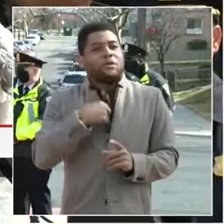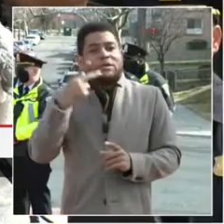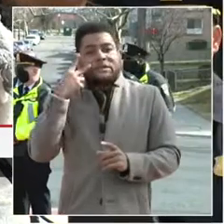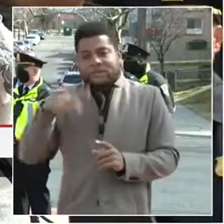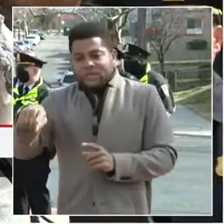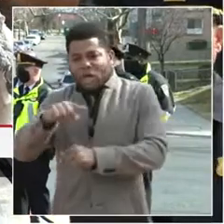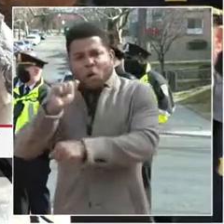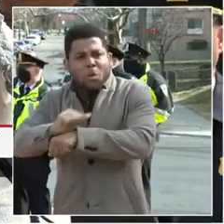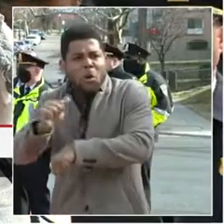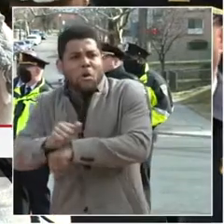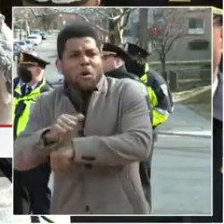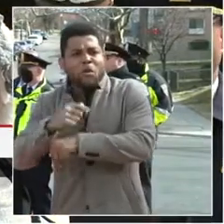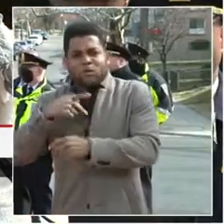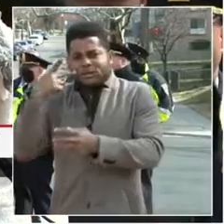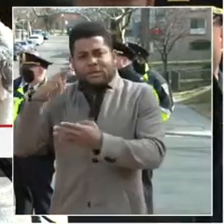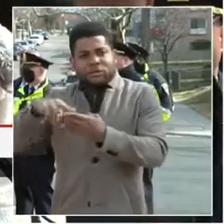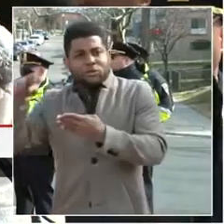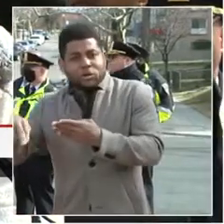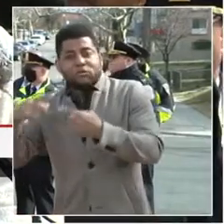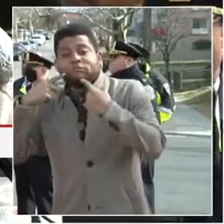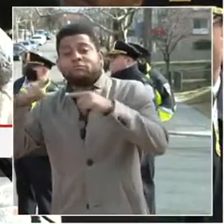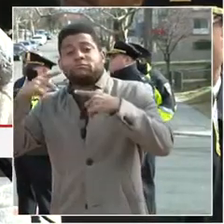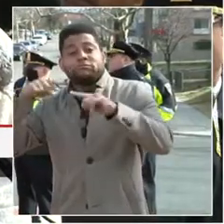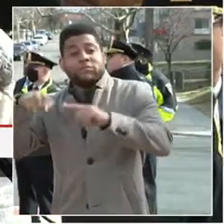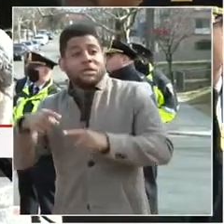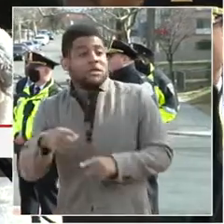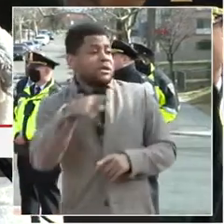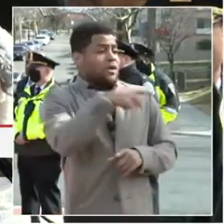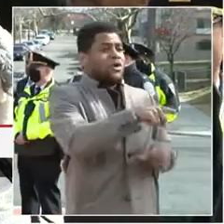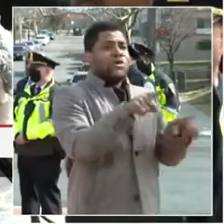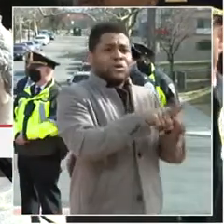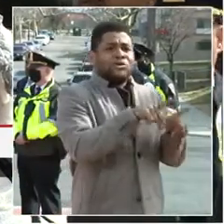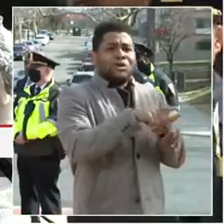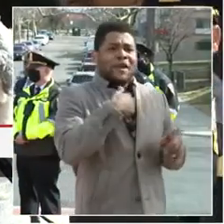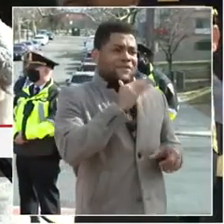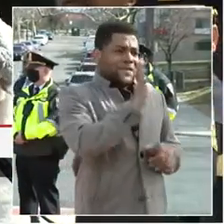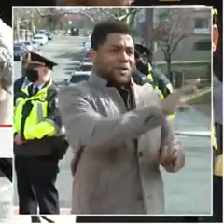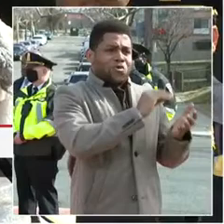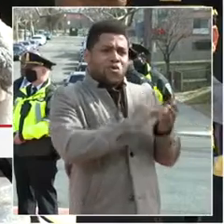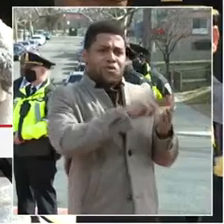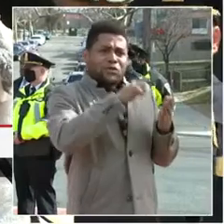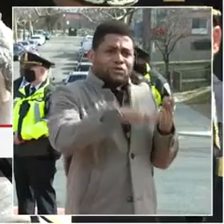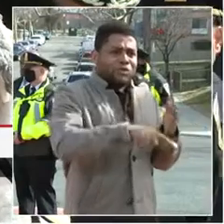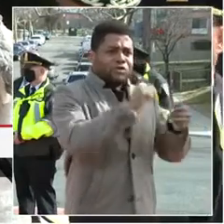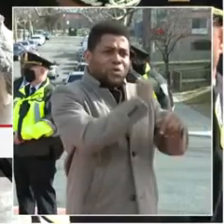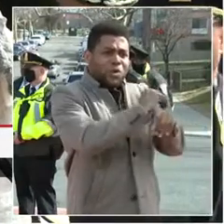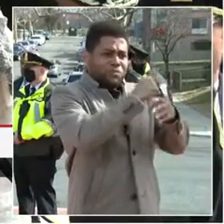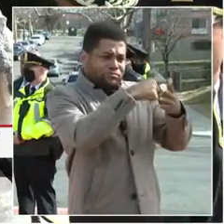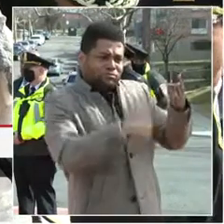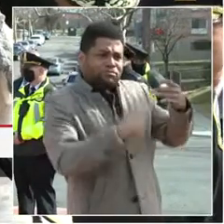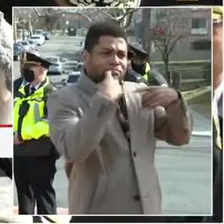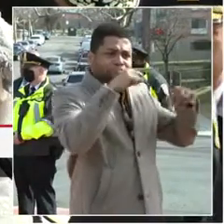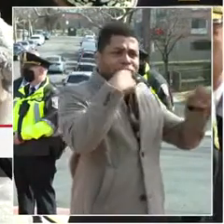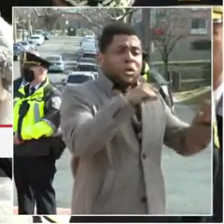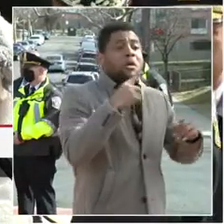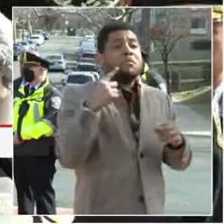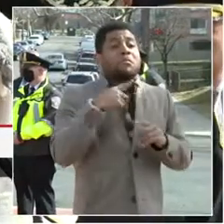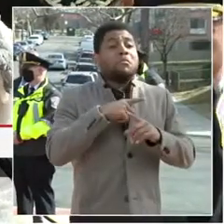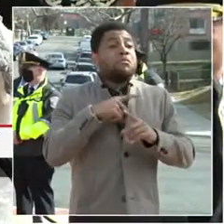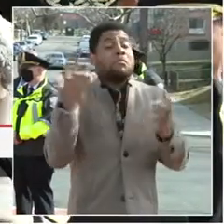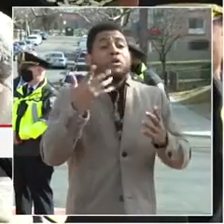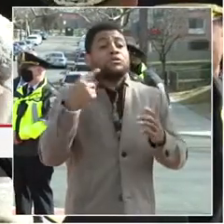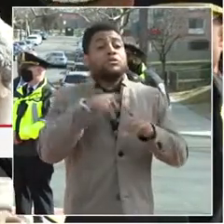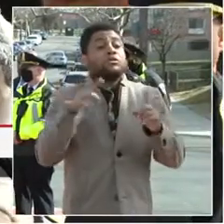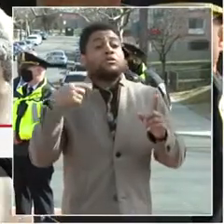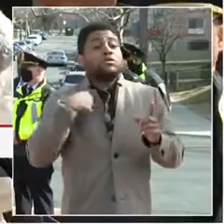to show that they are working effectively. And so I think that it's important for us to look at it as one city with different models and not necessarily